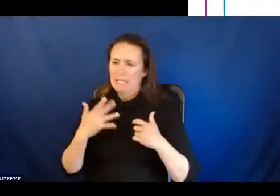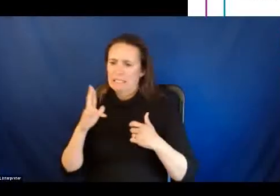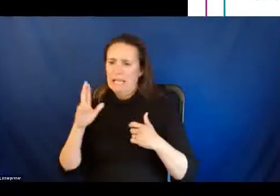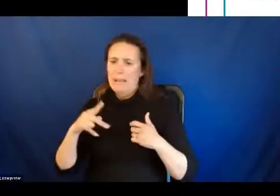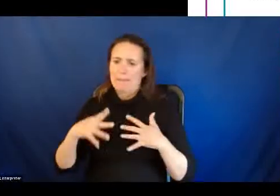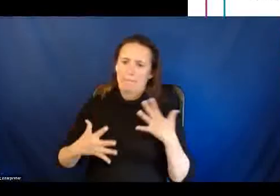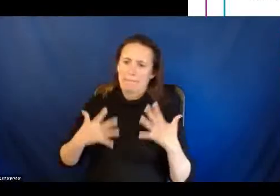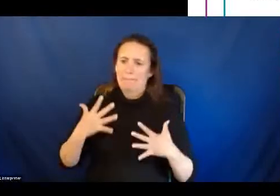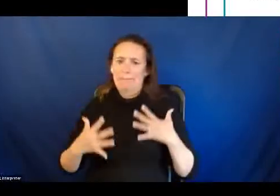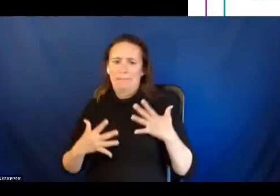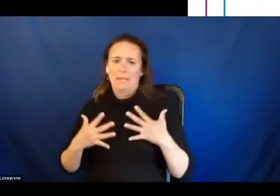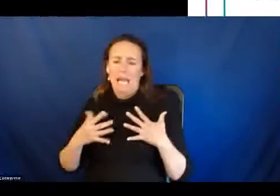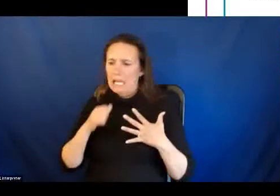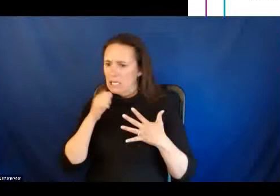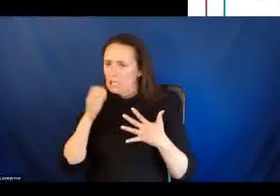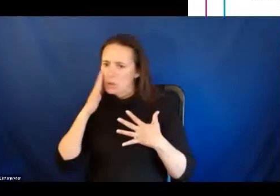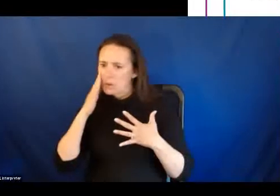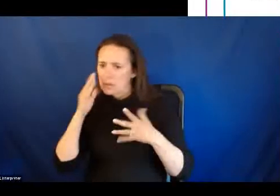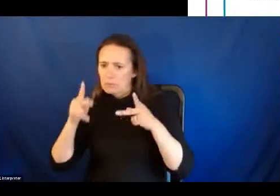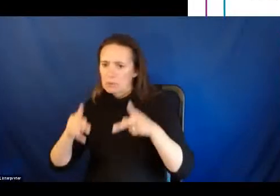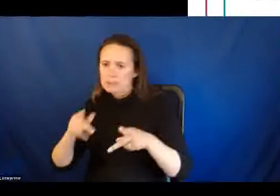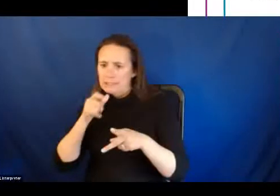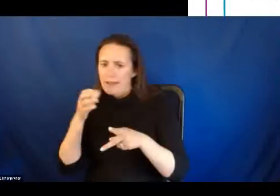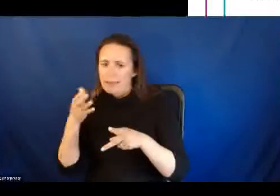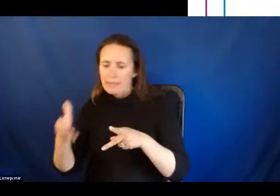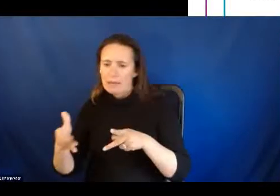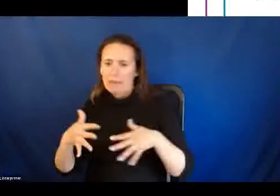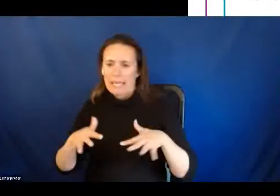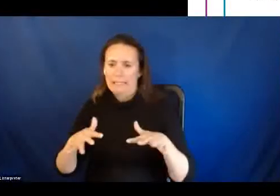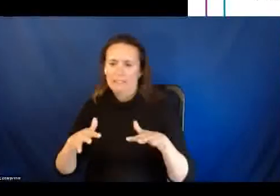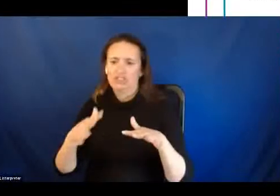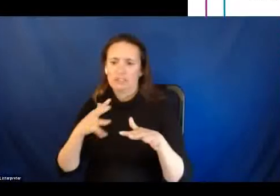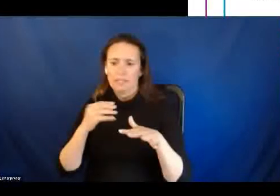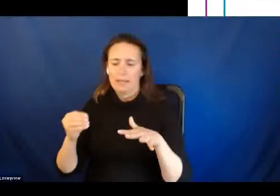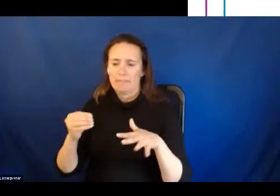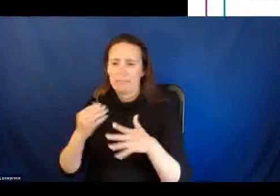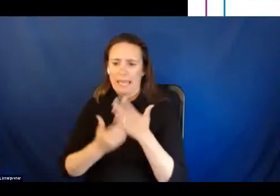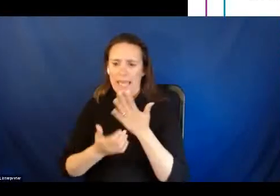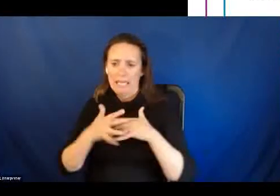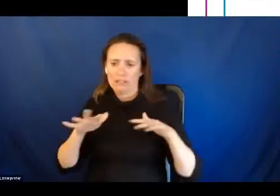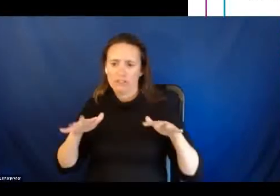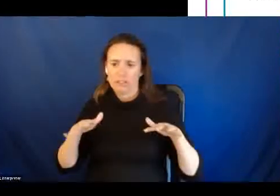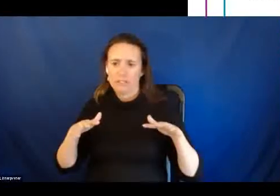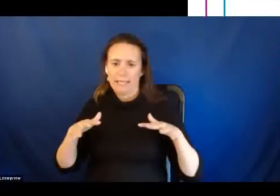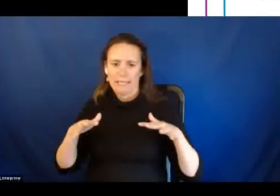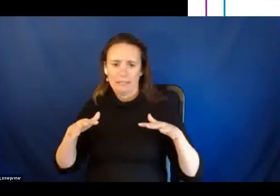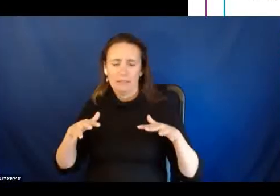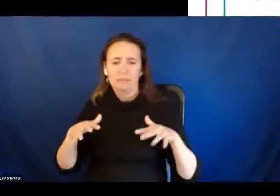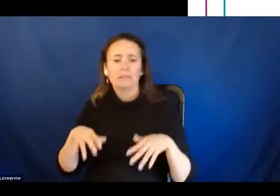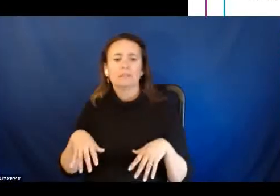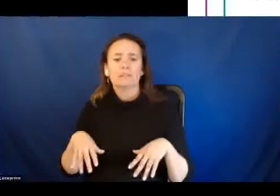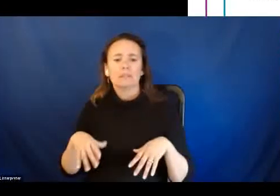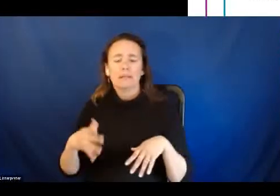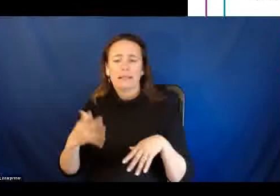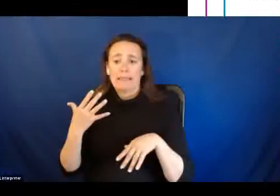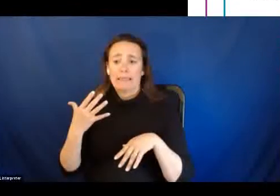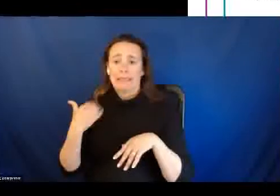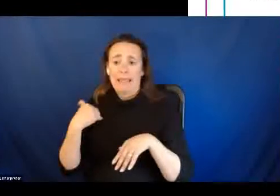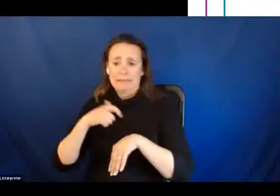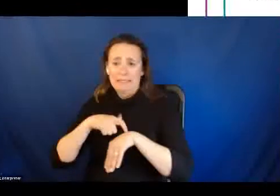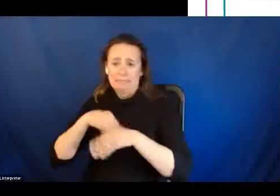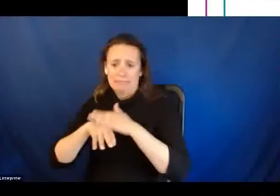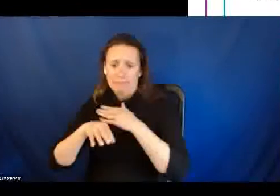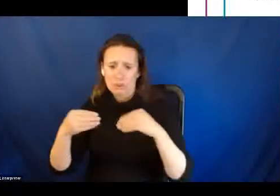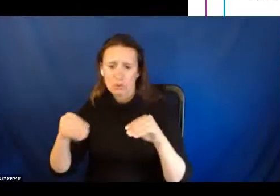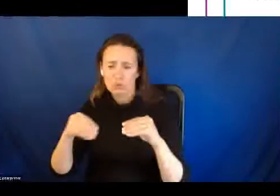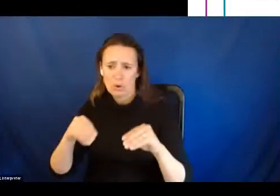not going to be there, but I get really anxious and my hands start to shake. Last time I had a full-blown panic attack and they had to